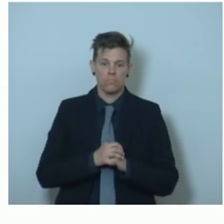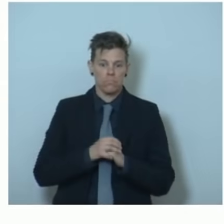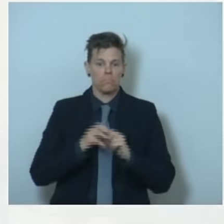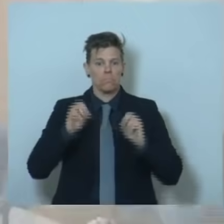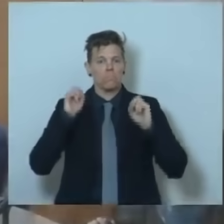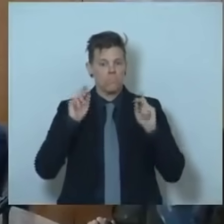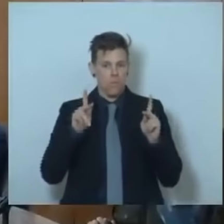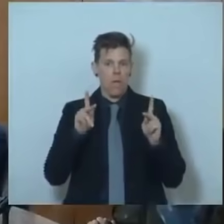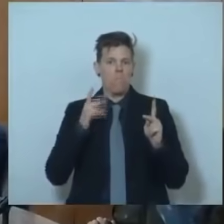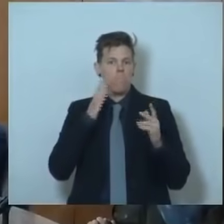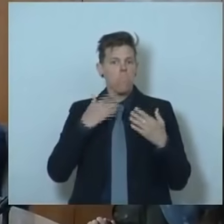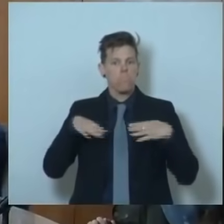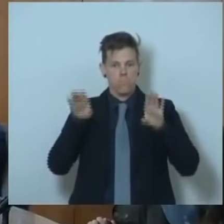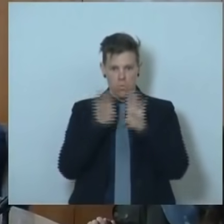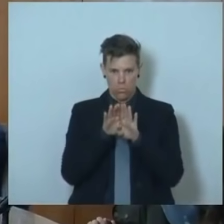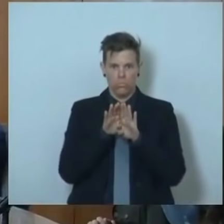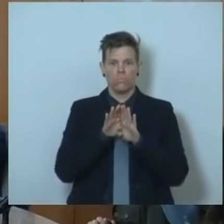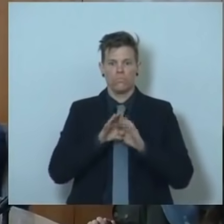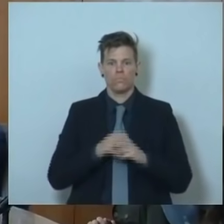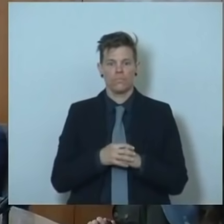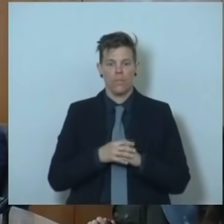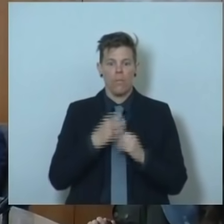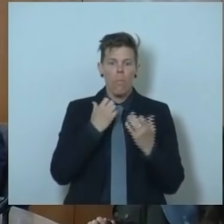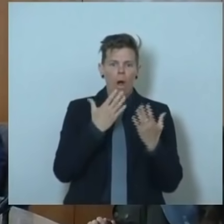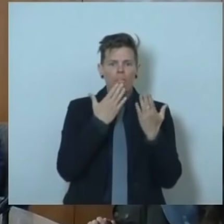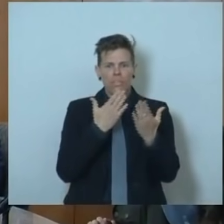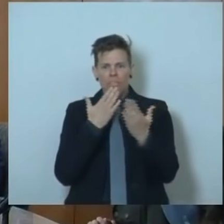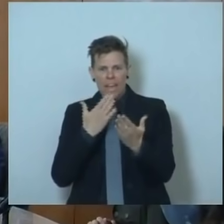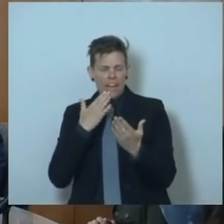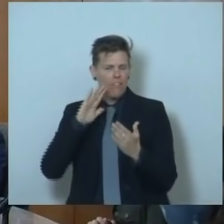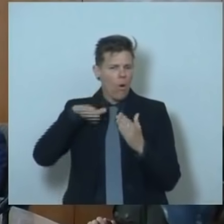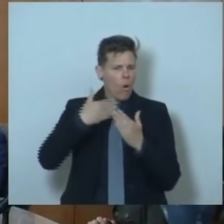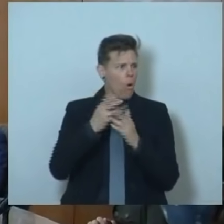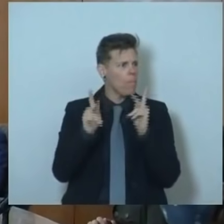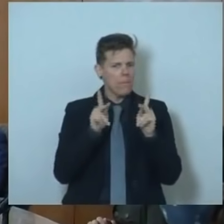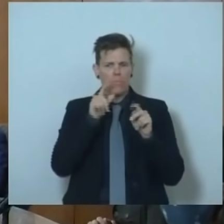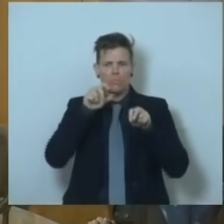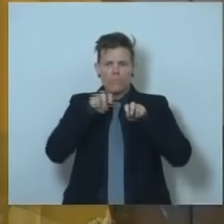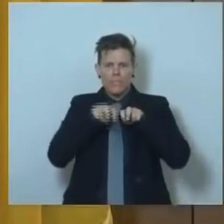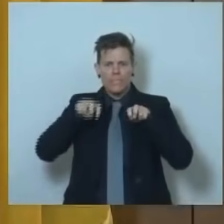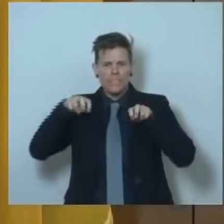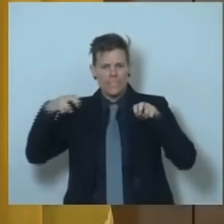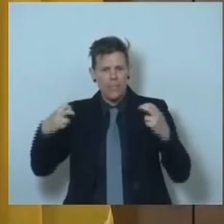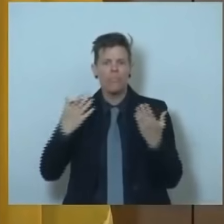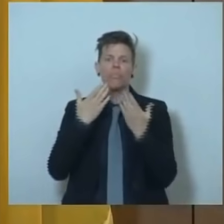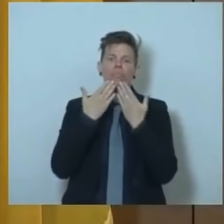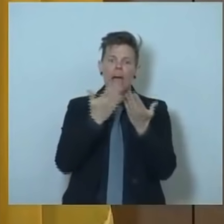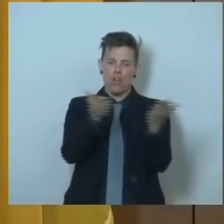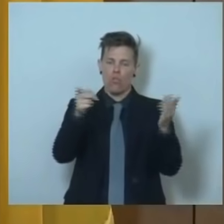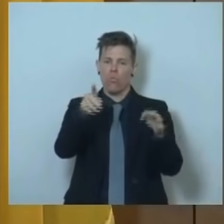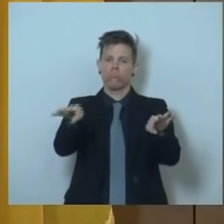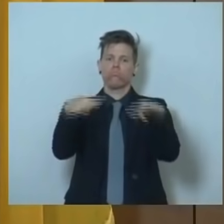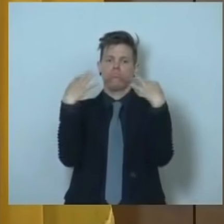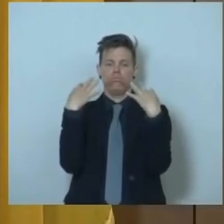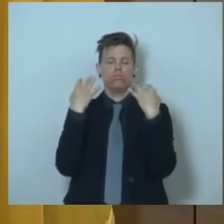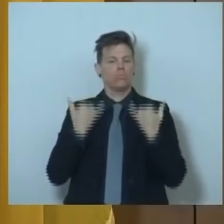who's assembled here. I want to thank New Mexicans for tuning in. It